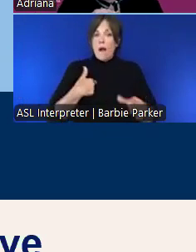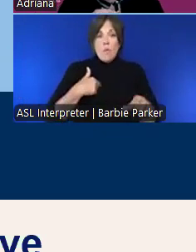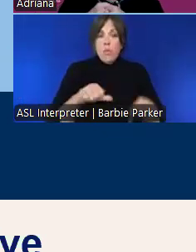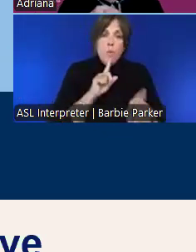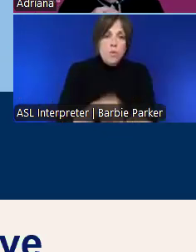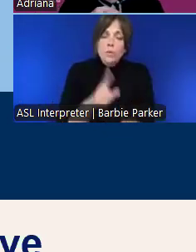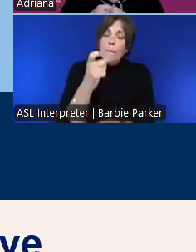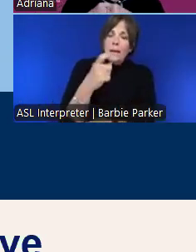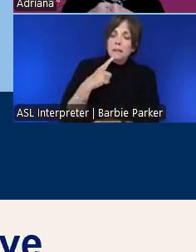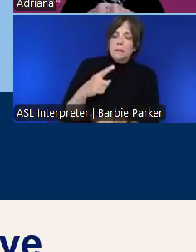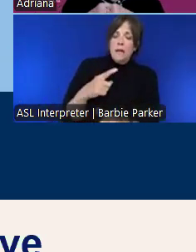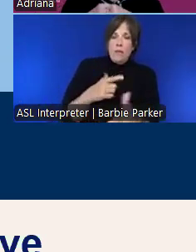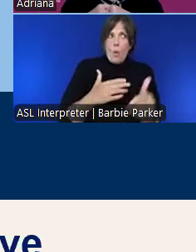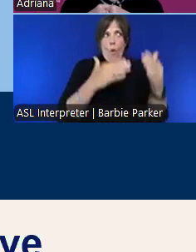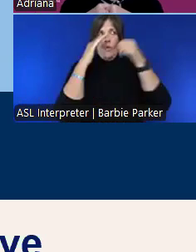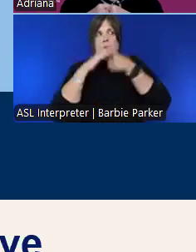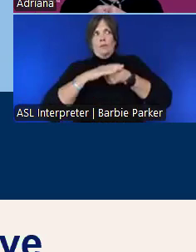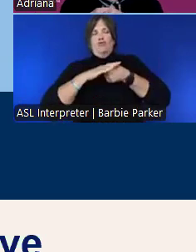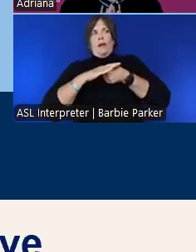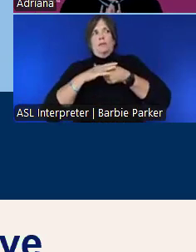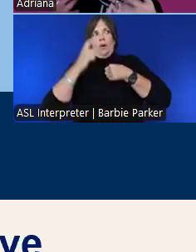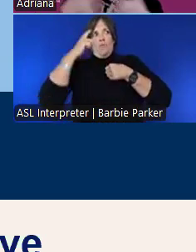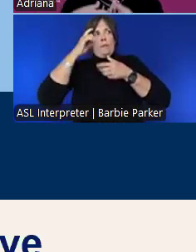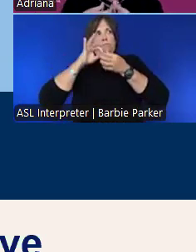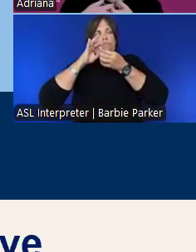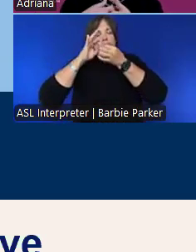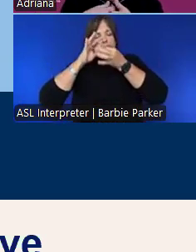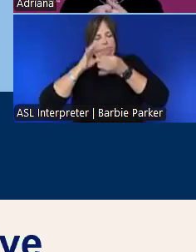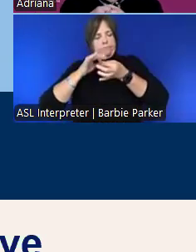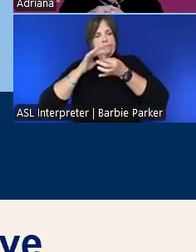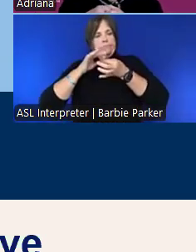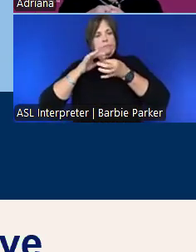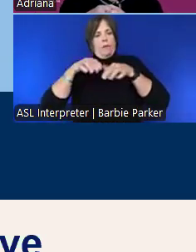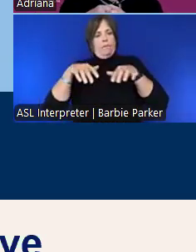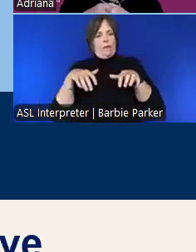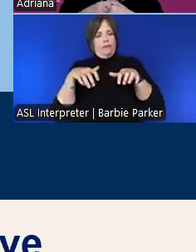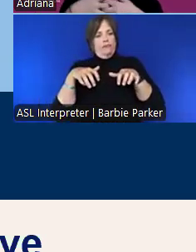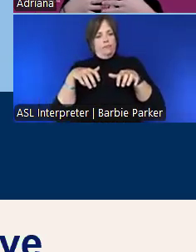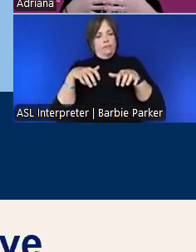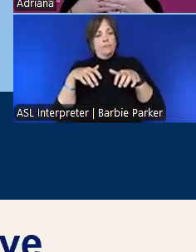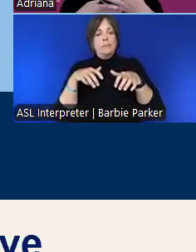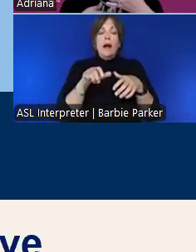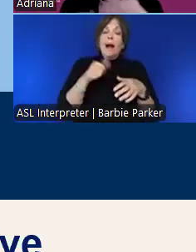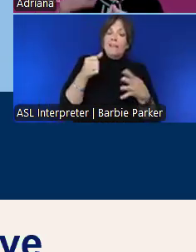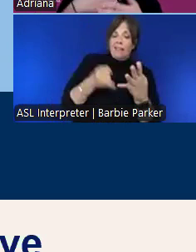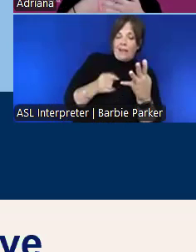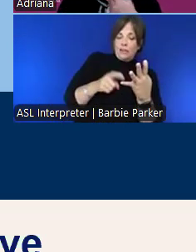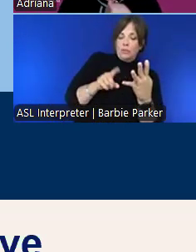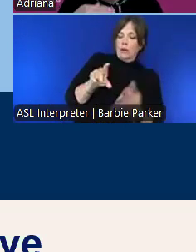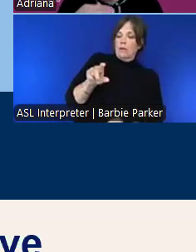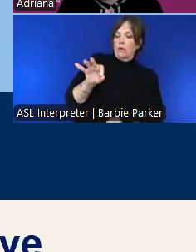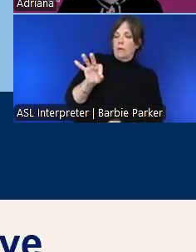respond to the overwhelming stress that they were experiencing. And the other is fawn. And that, you know, goes back